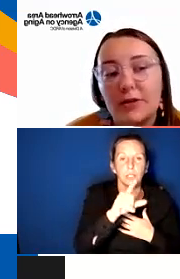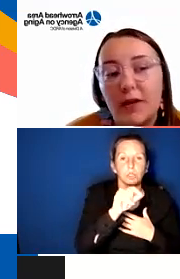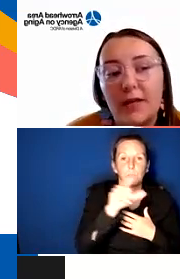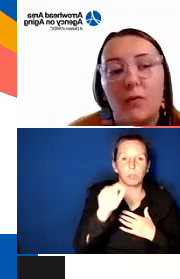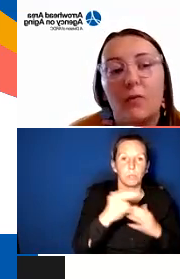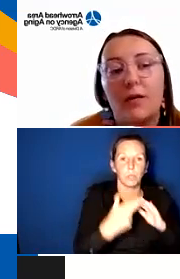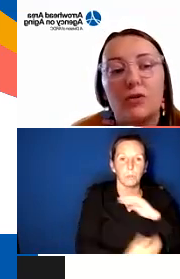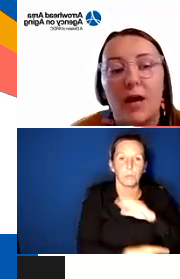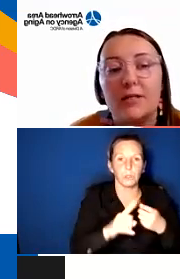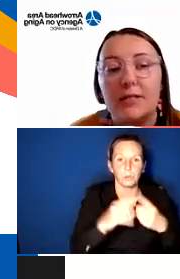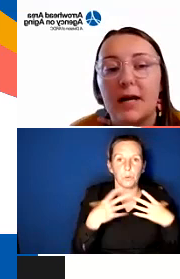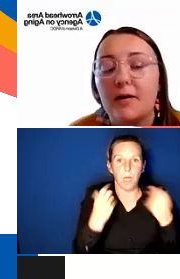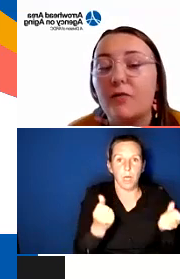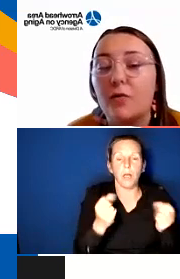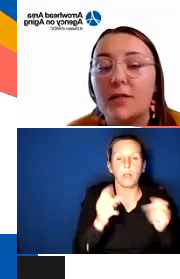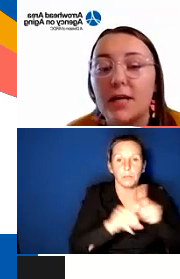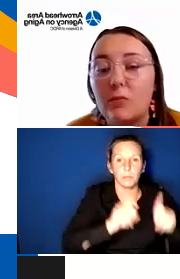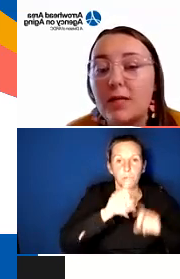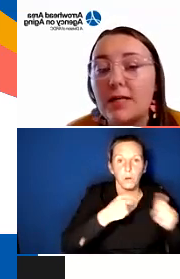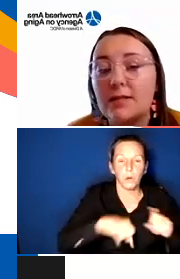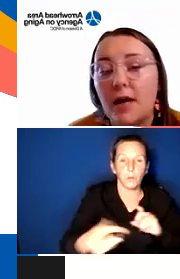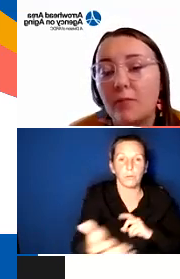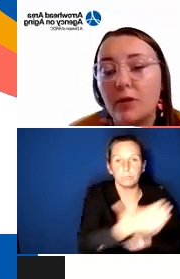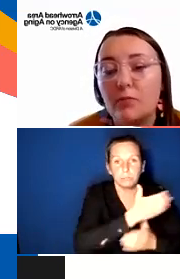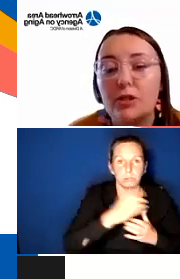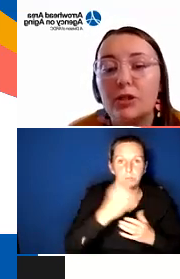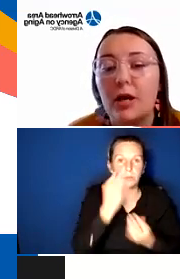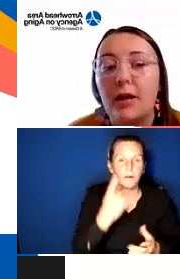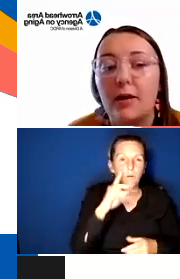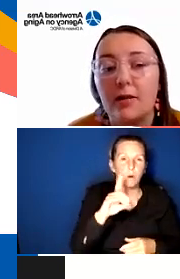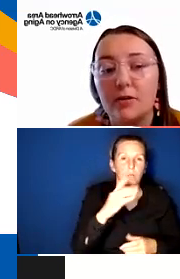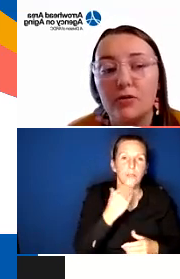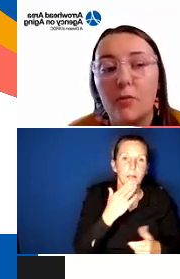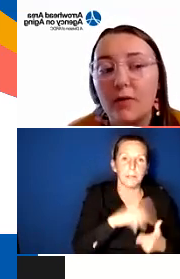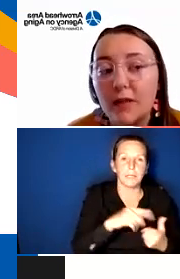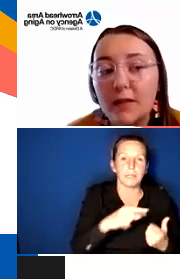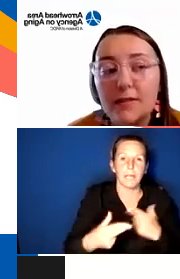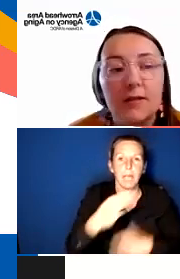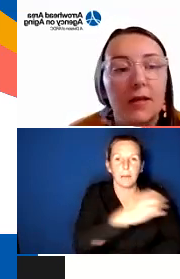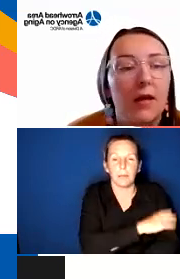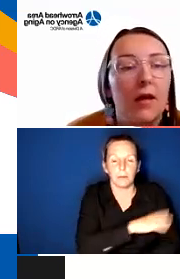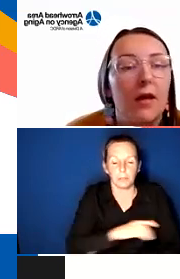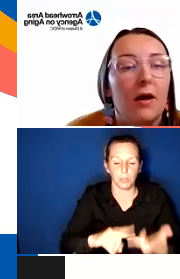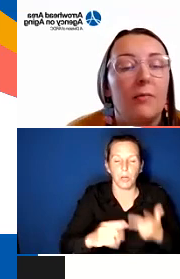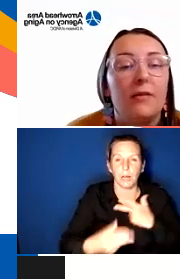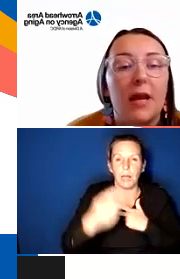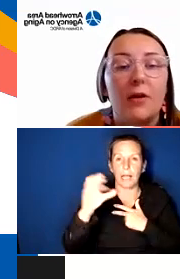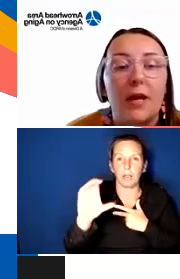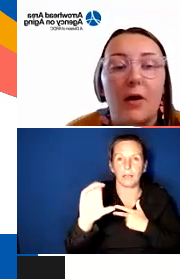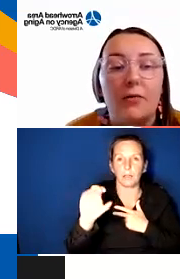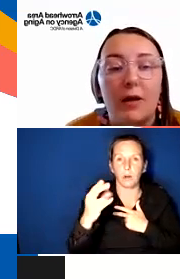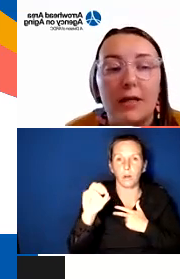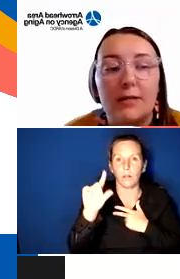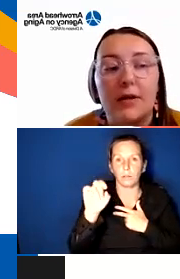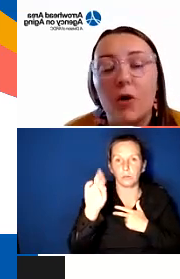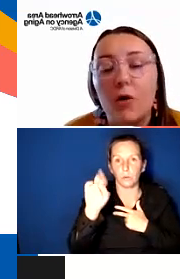Health survey, where we extracted data for diabetes, high blood pressure, and high cholesterol prevalence, and the County